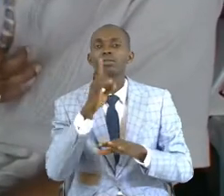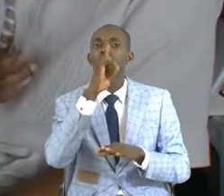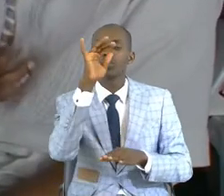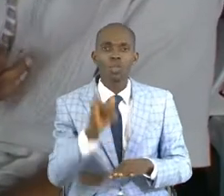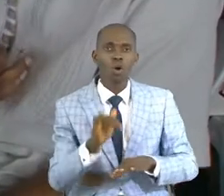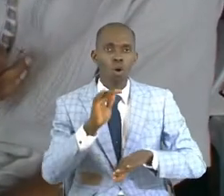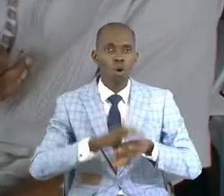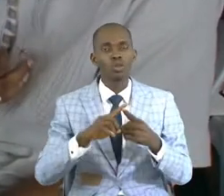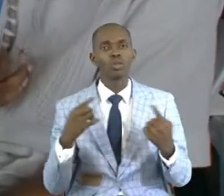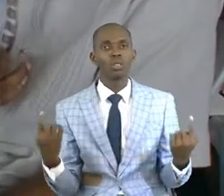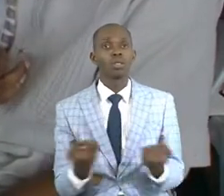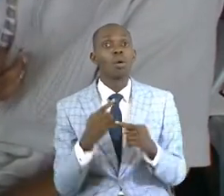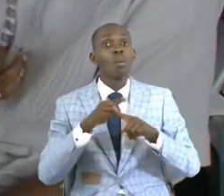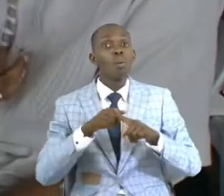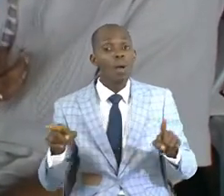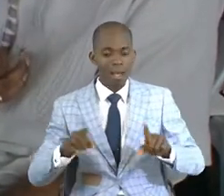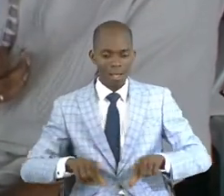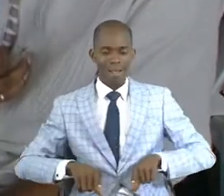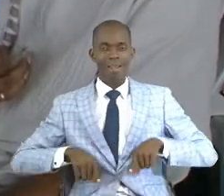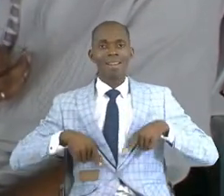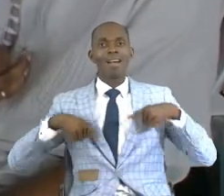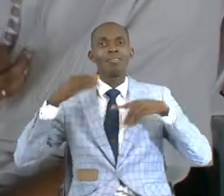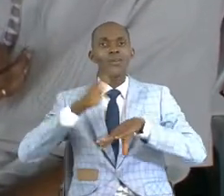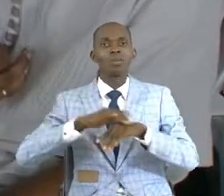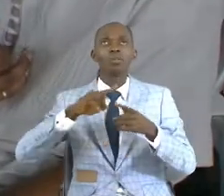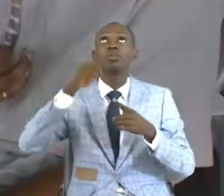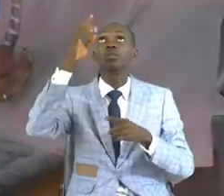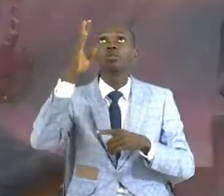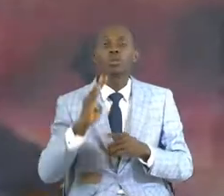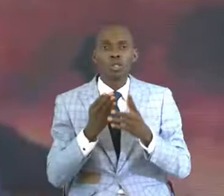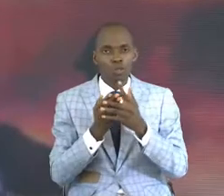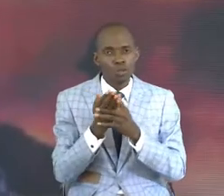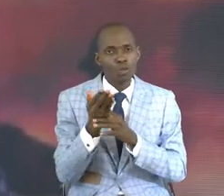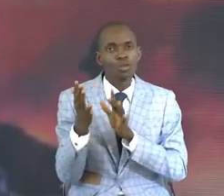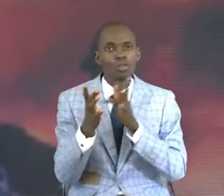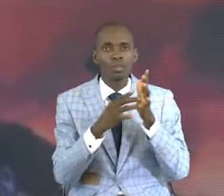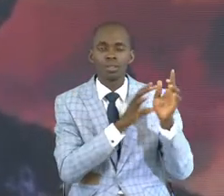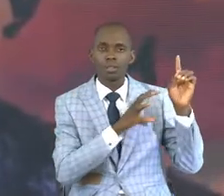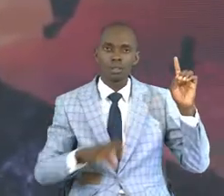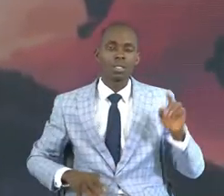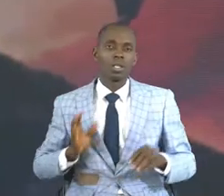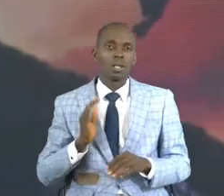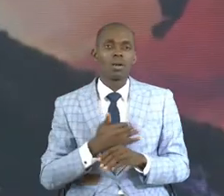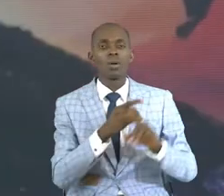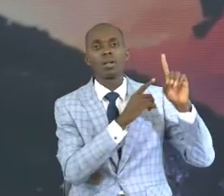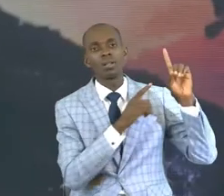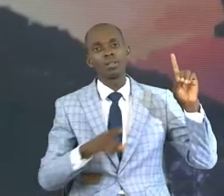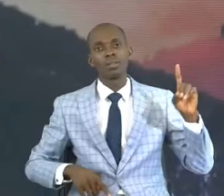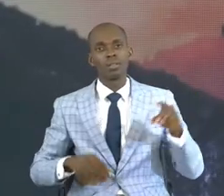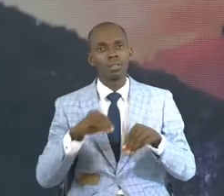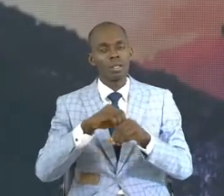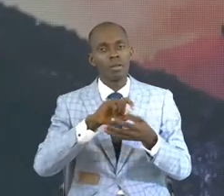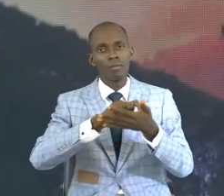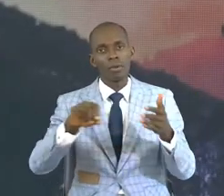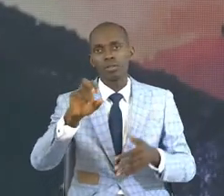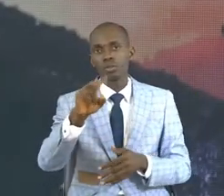but alive unto God through Jesus Christ our Lord. And then in verse 12,